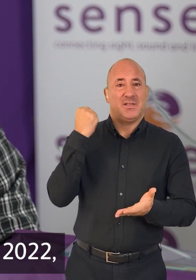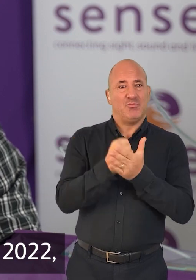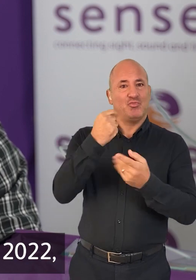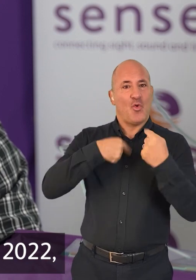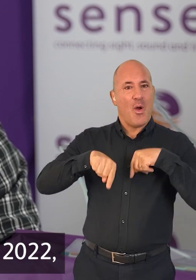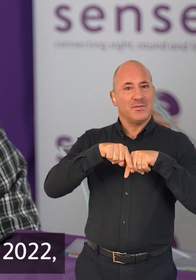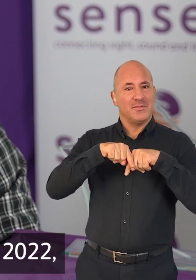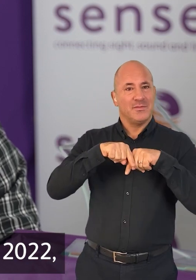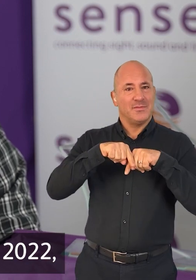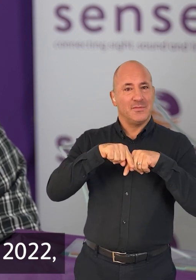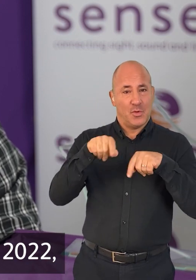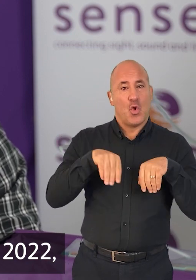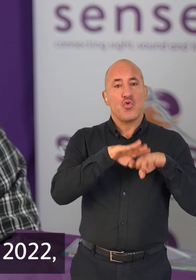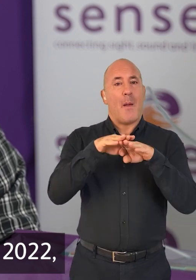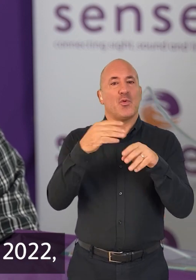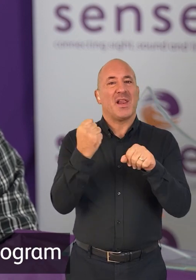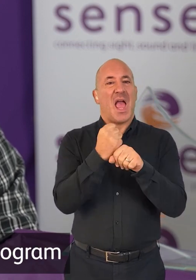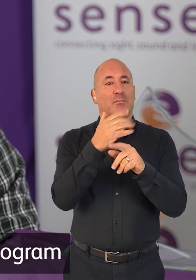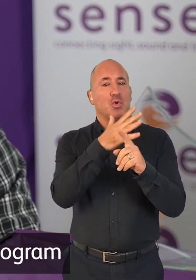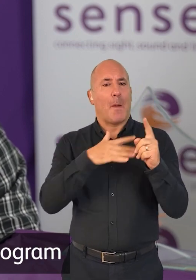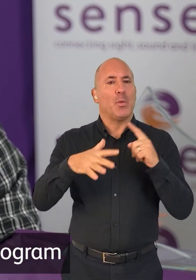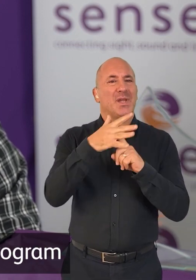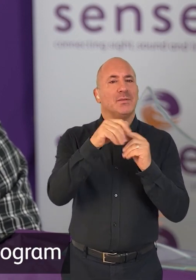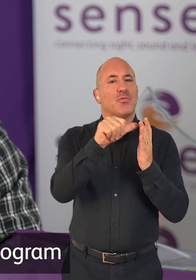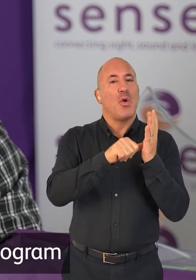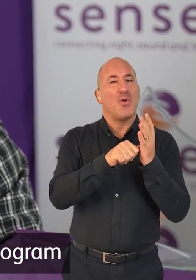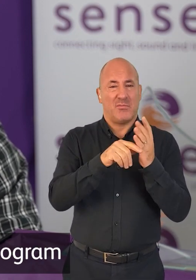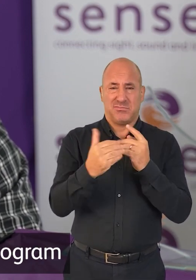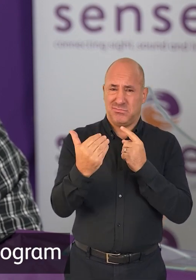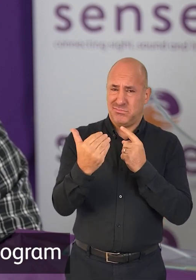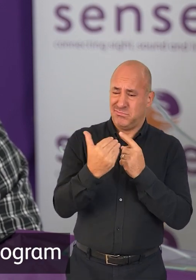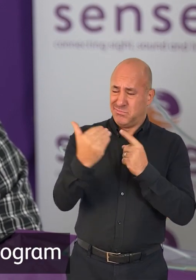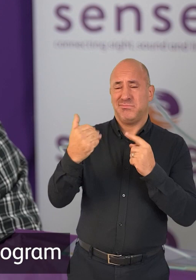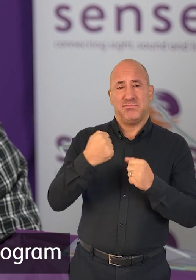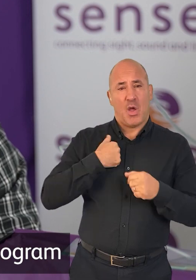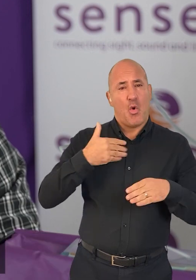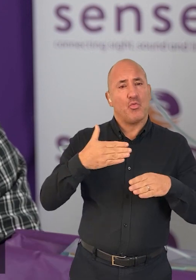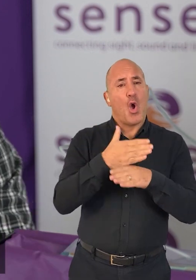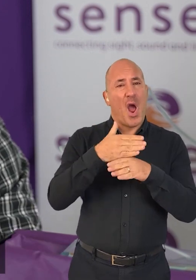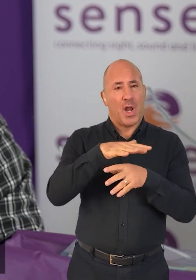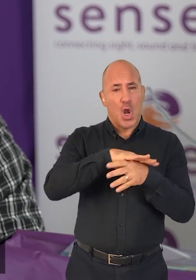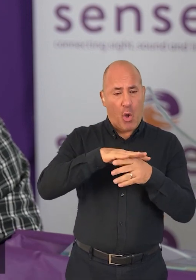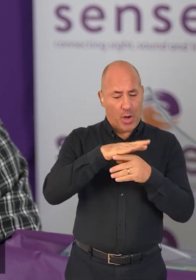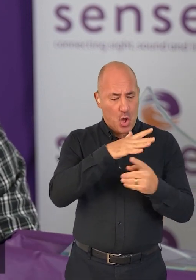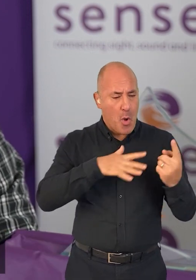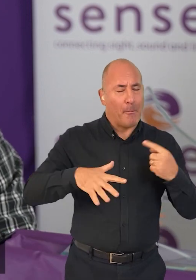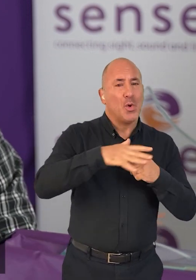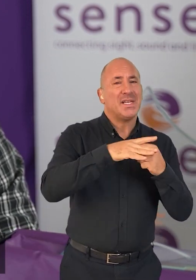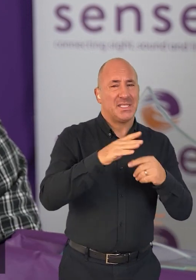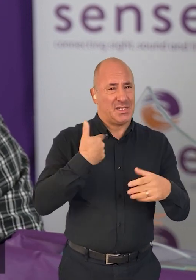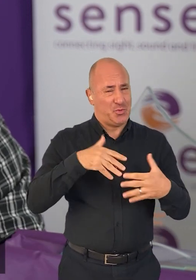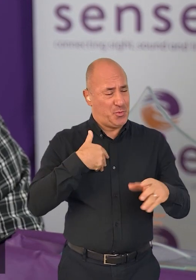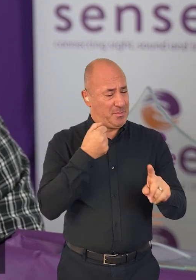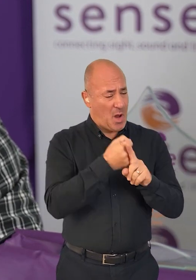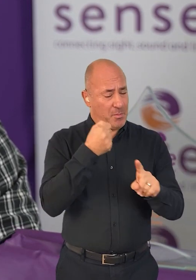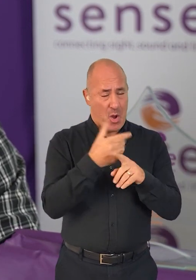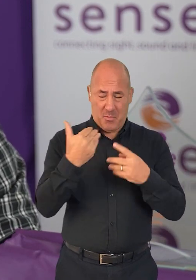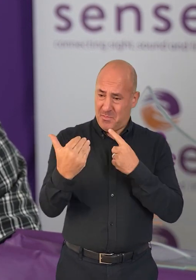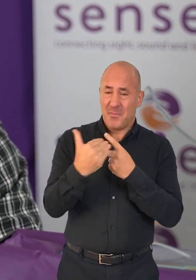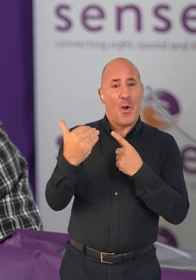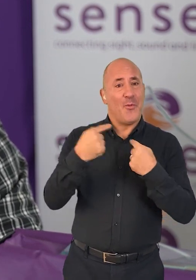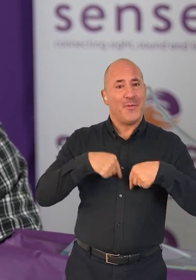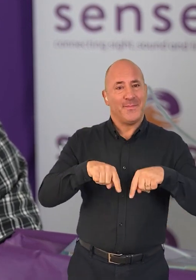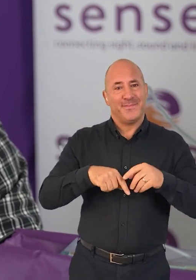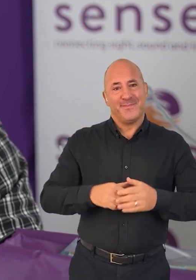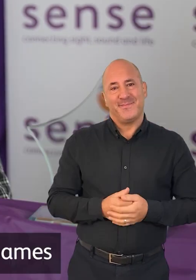by Birmingham 2022, the Commonwealth Games community programme, recognising the impact of our work on